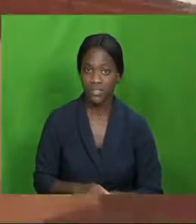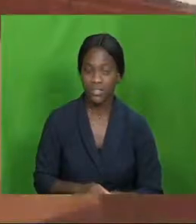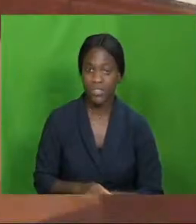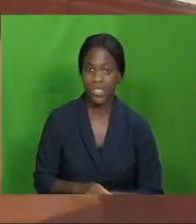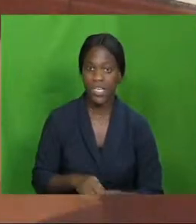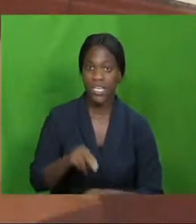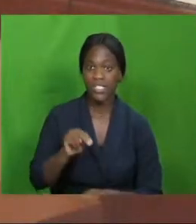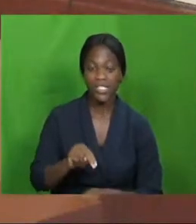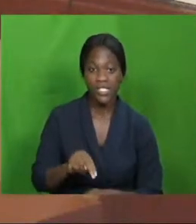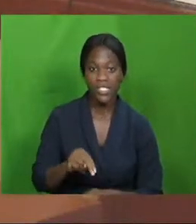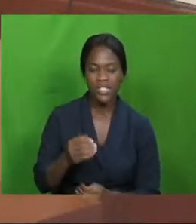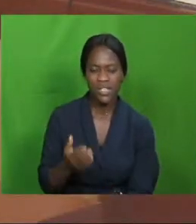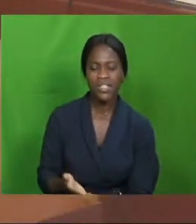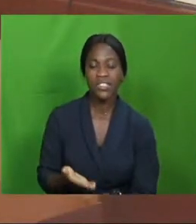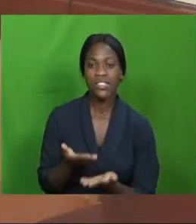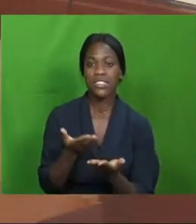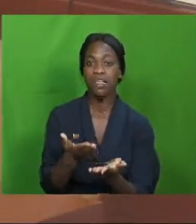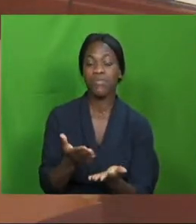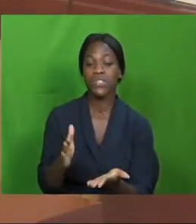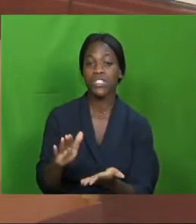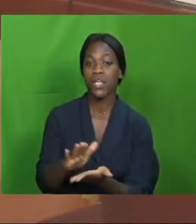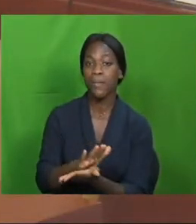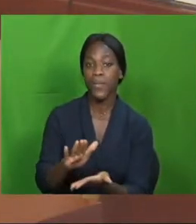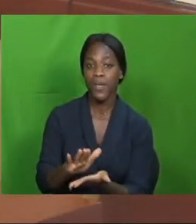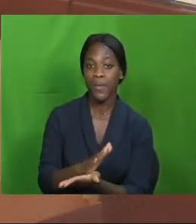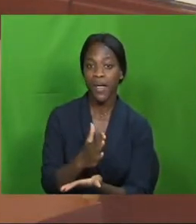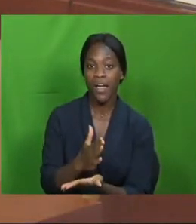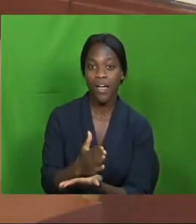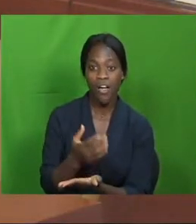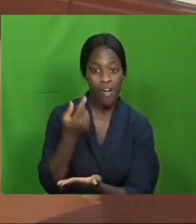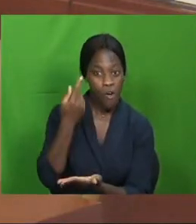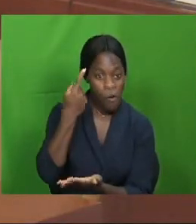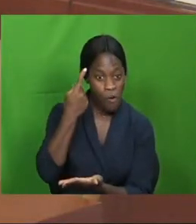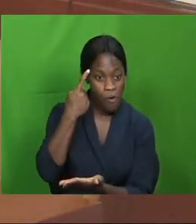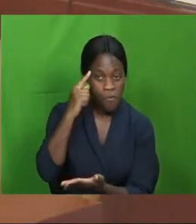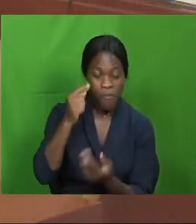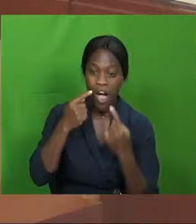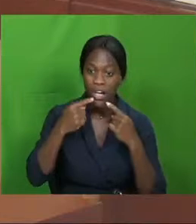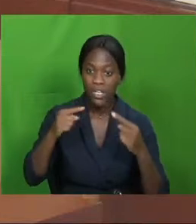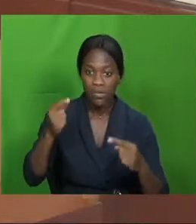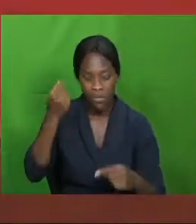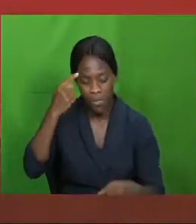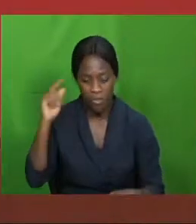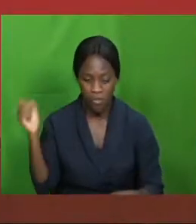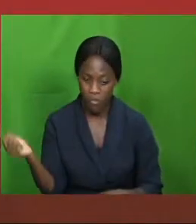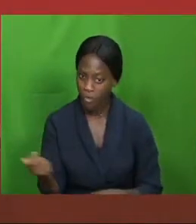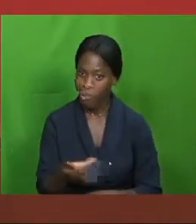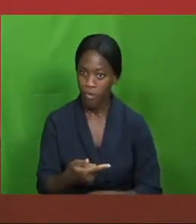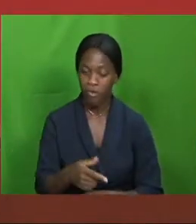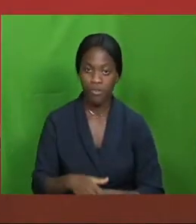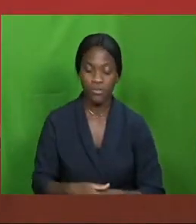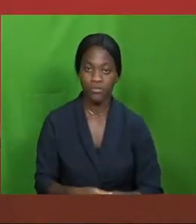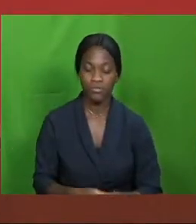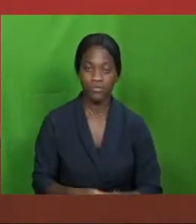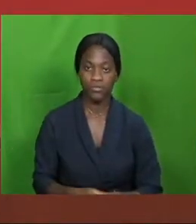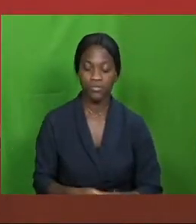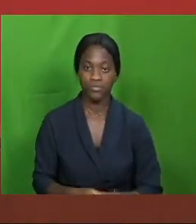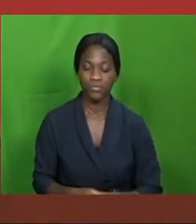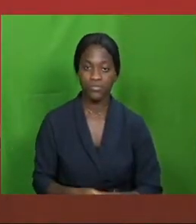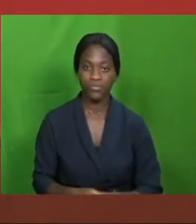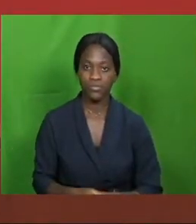in the form of a paper for the information of the House. Implicit in this argument is the